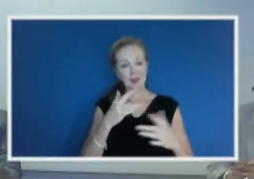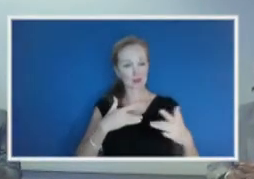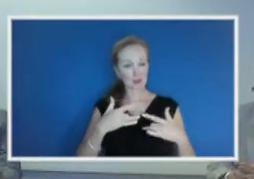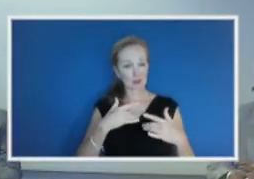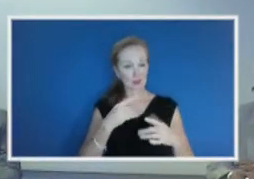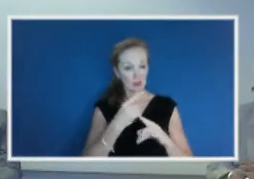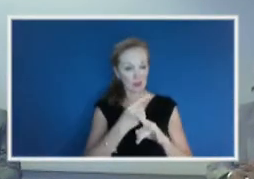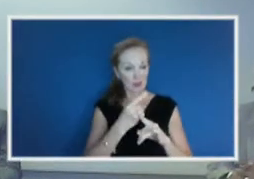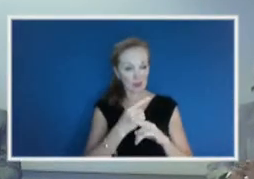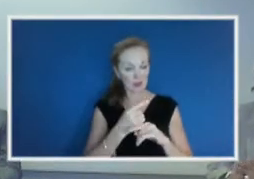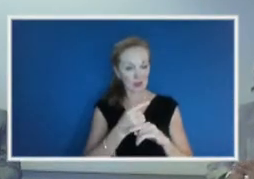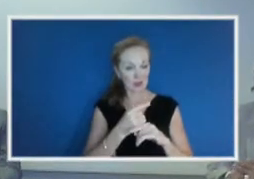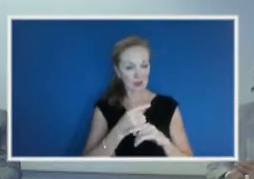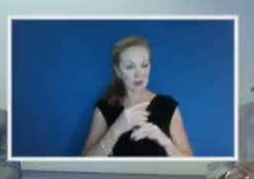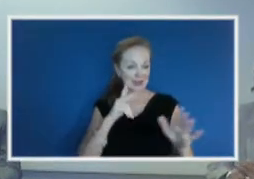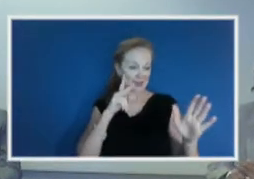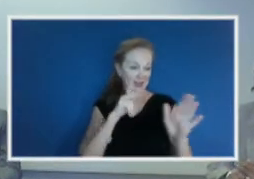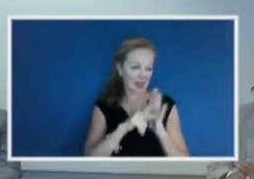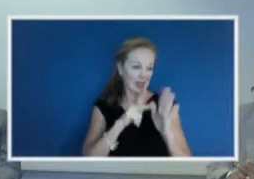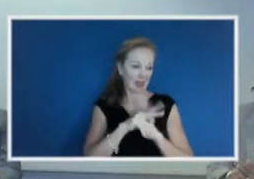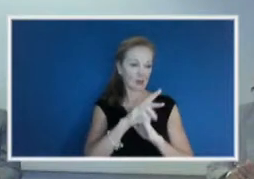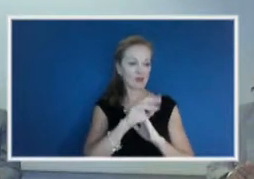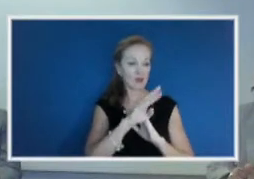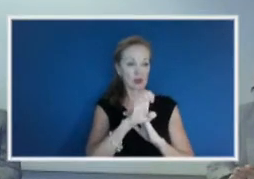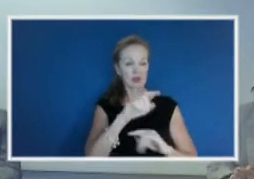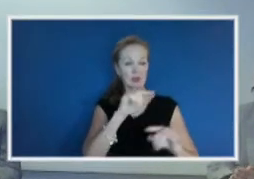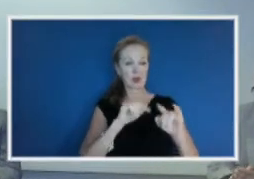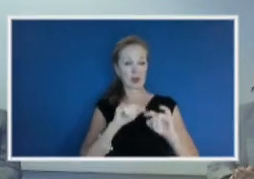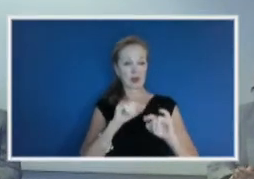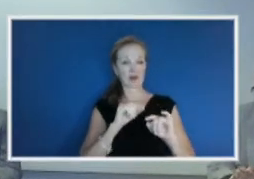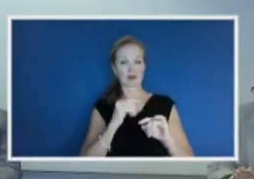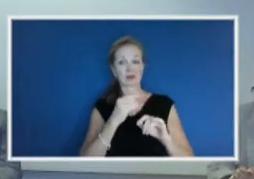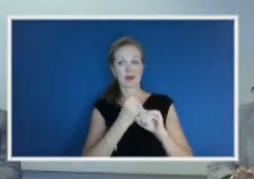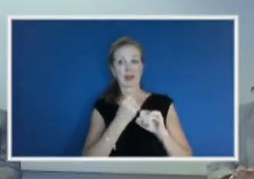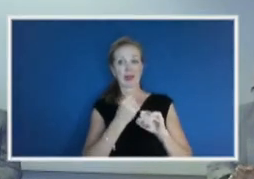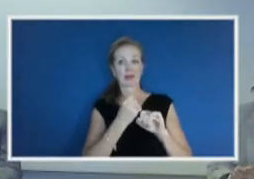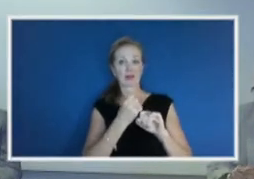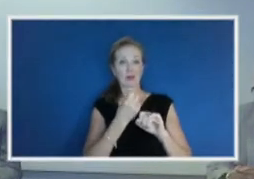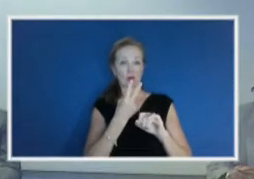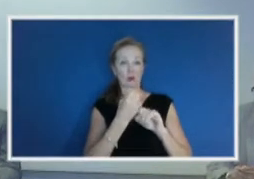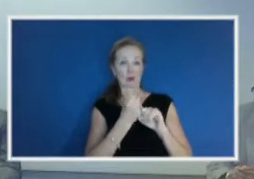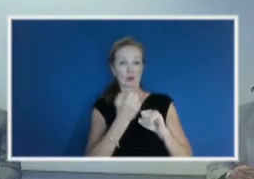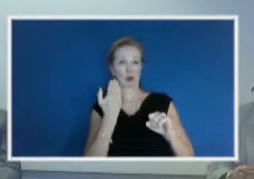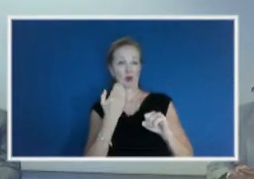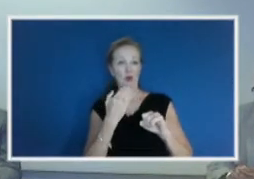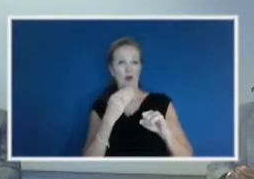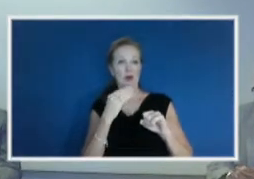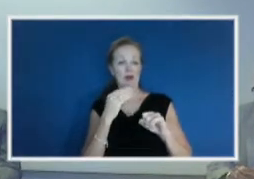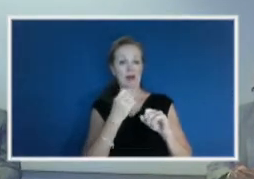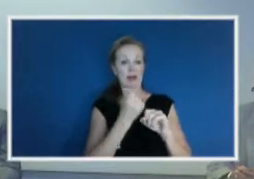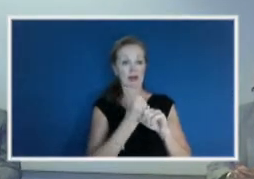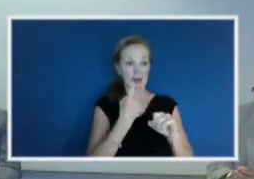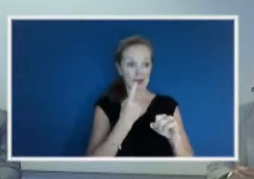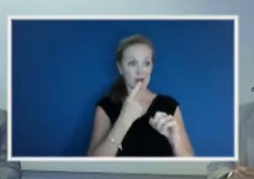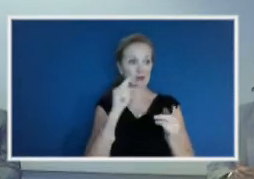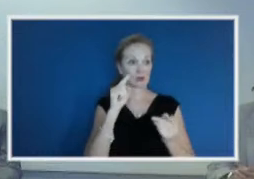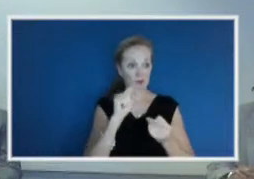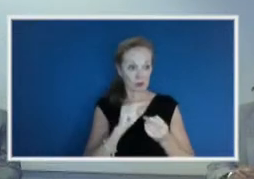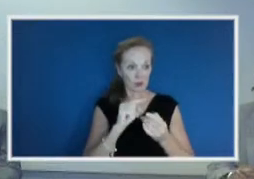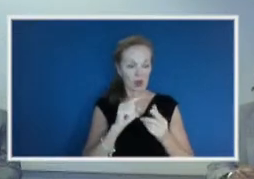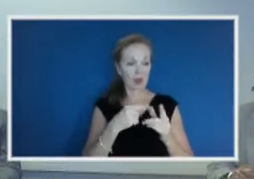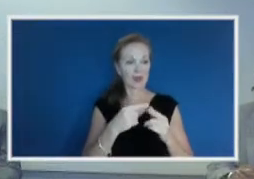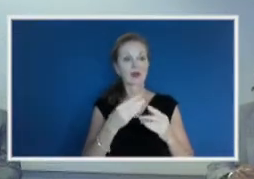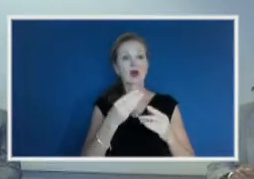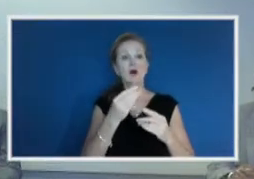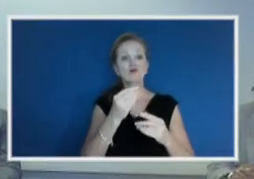The homicide rate back up to where it was year before last, having been down last year, and the property crime